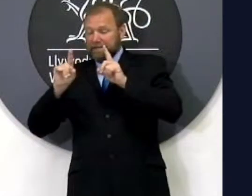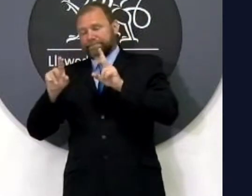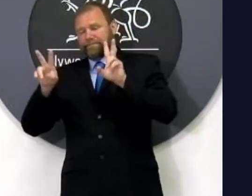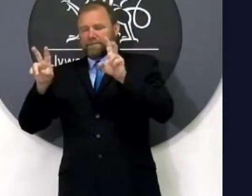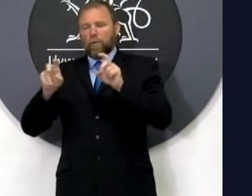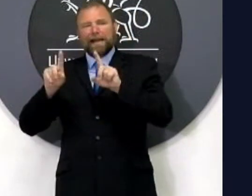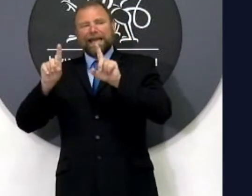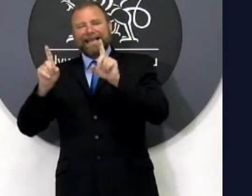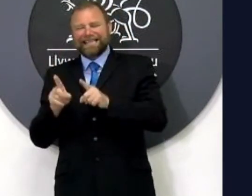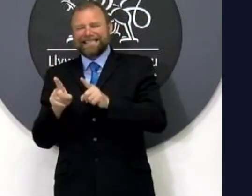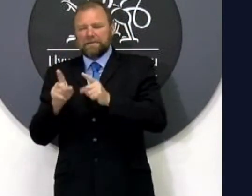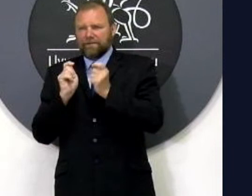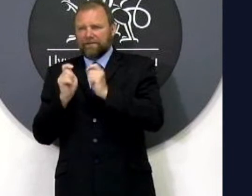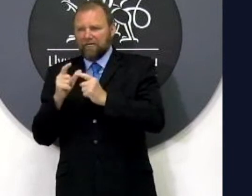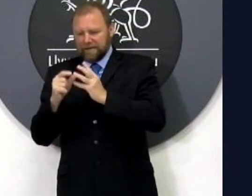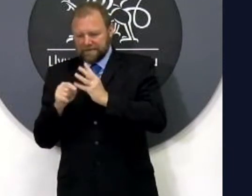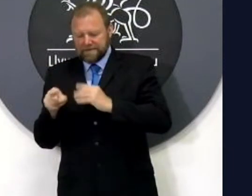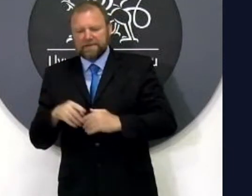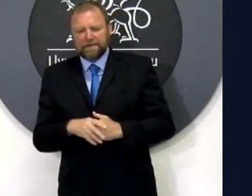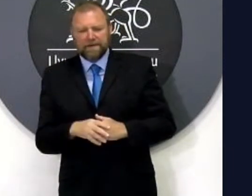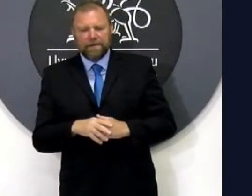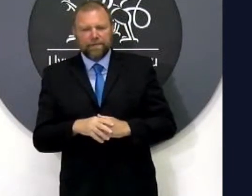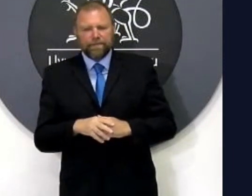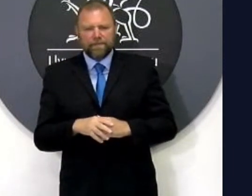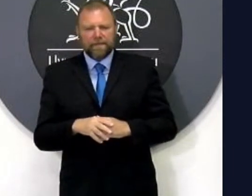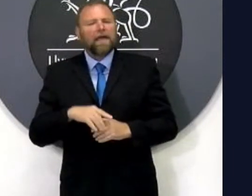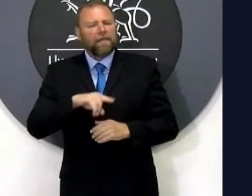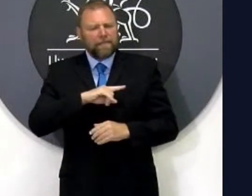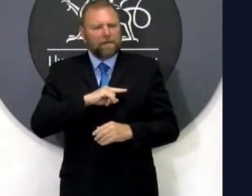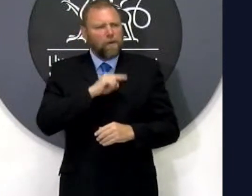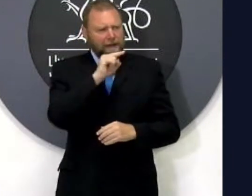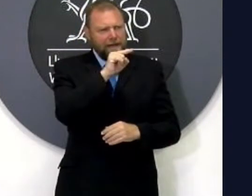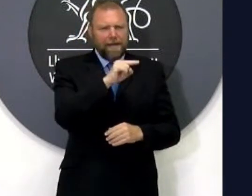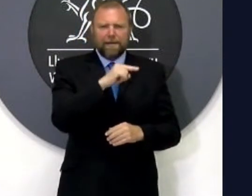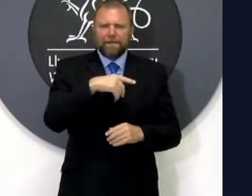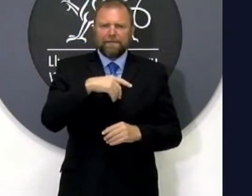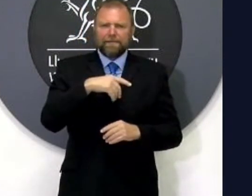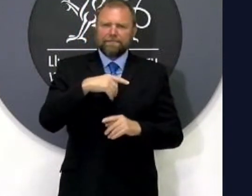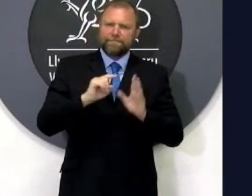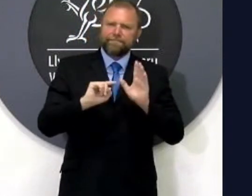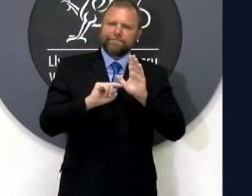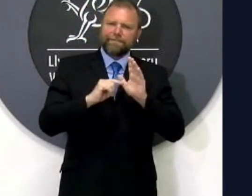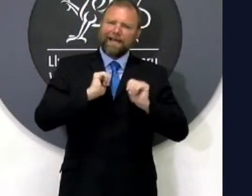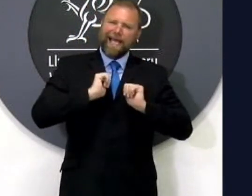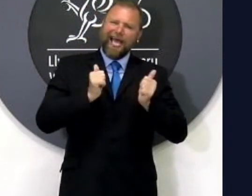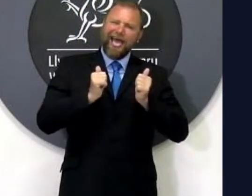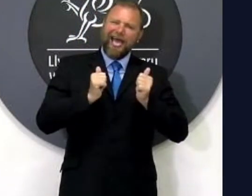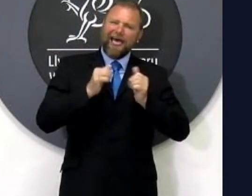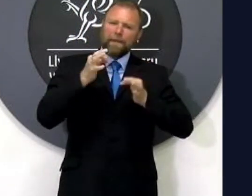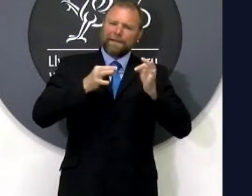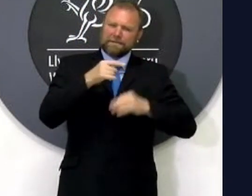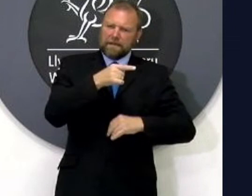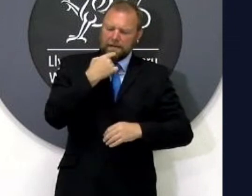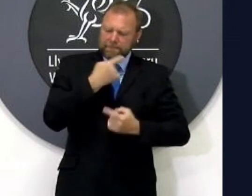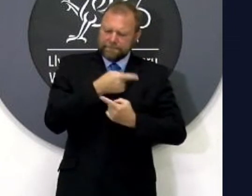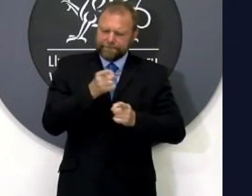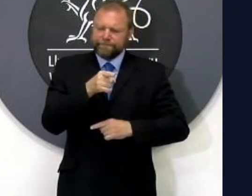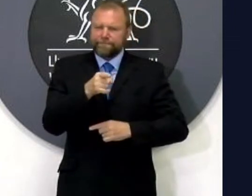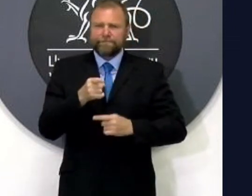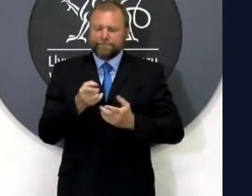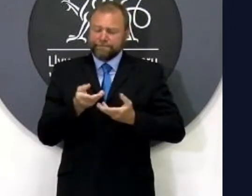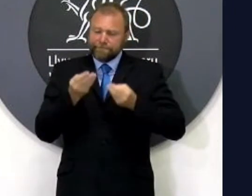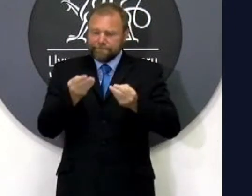India variant. And that's why, as the Minister says, we've given very clear flexibilities to